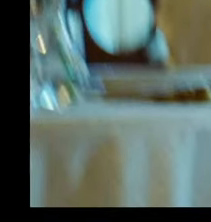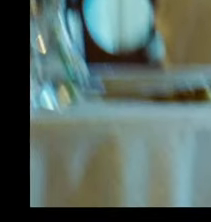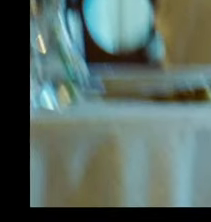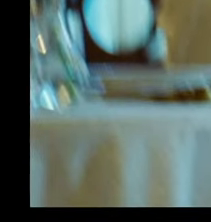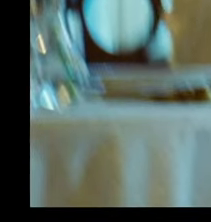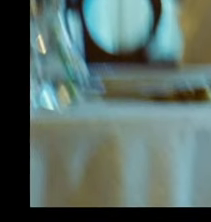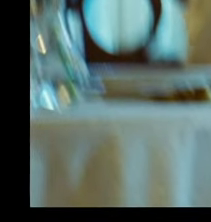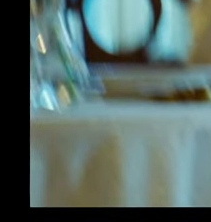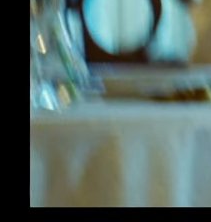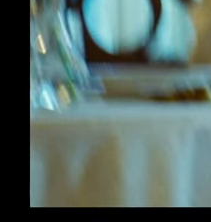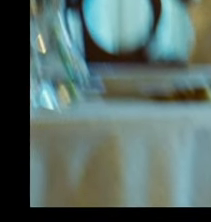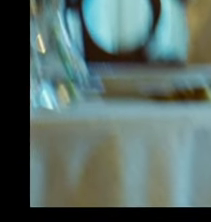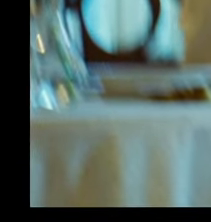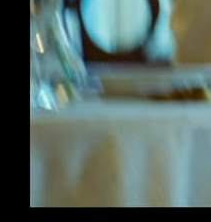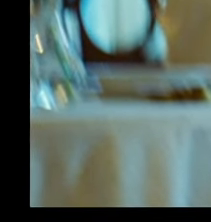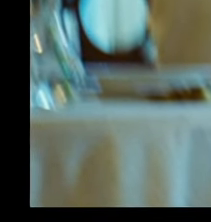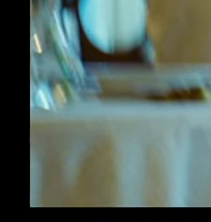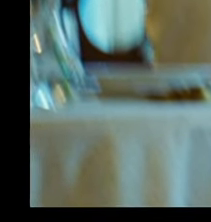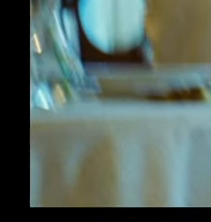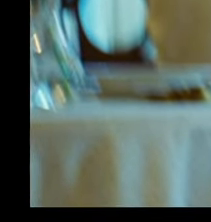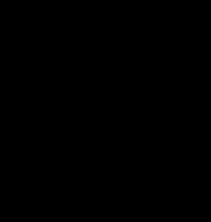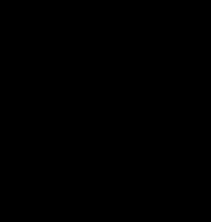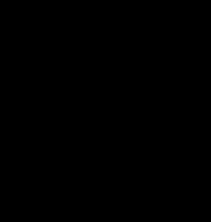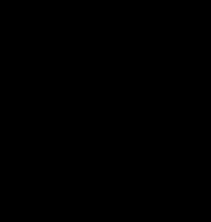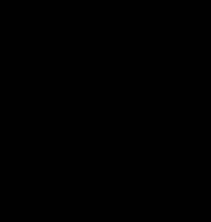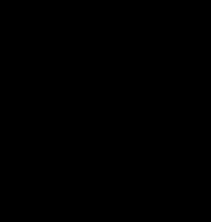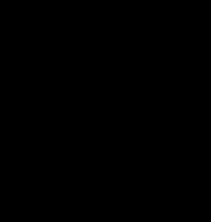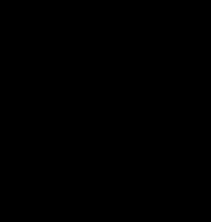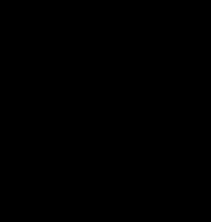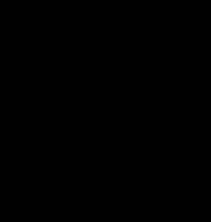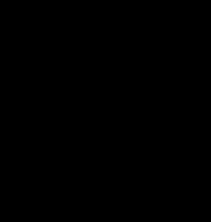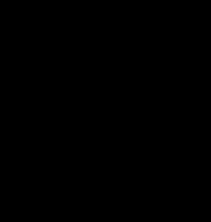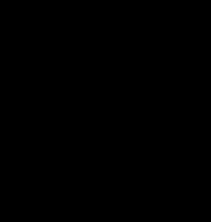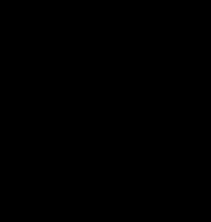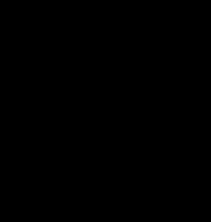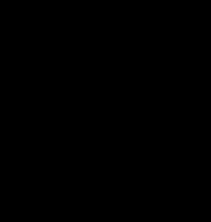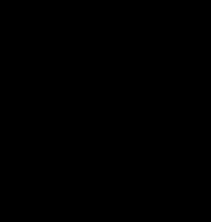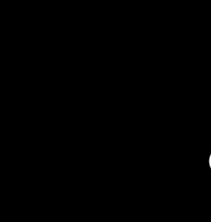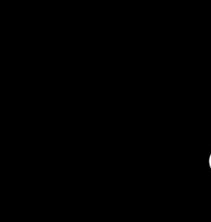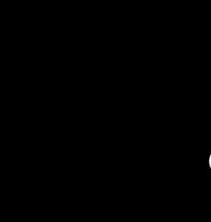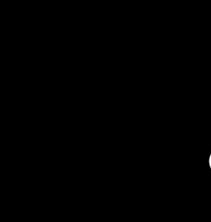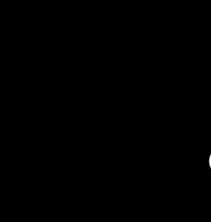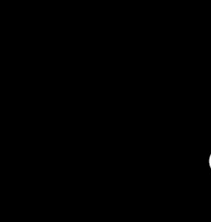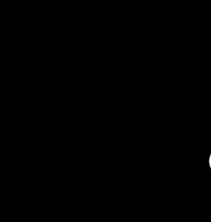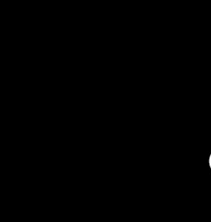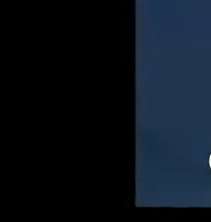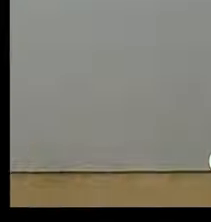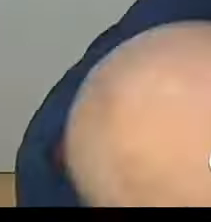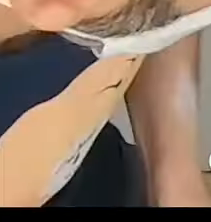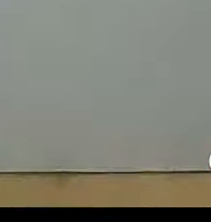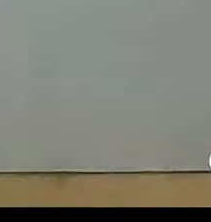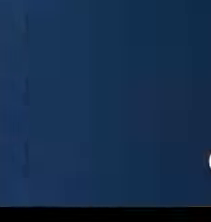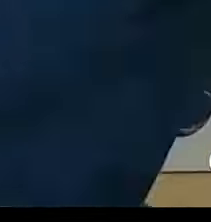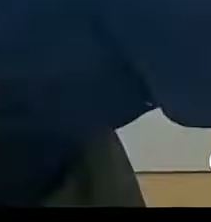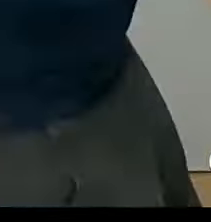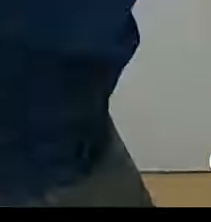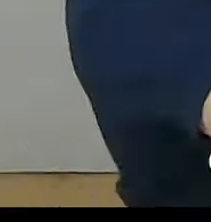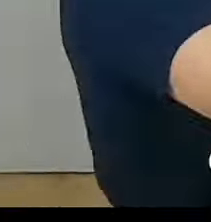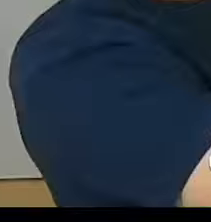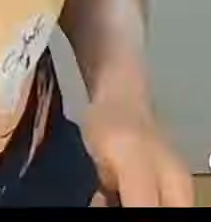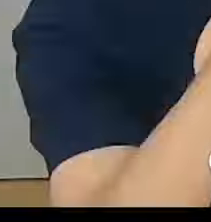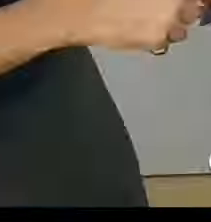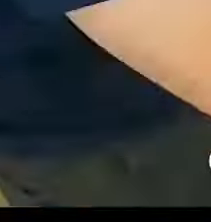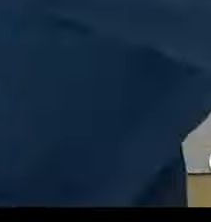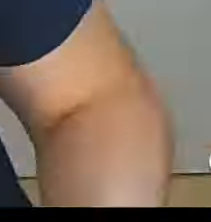circumnavigate. Or can she not have friends, Mr. Wedderburn? What would she feel on being dragged from her